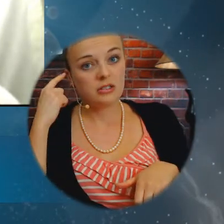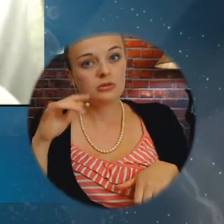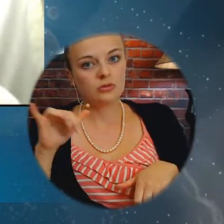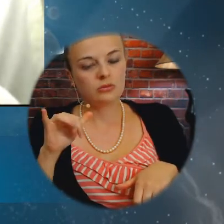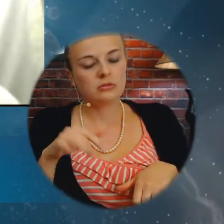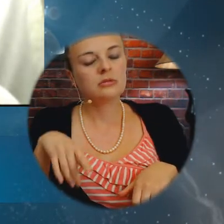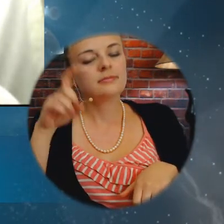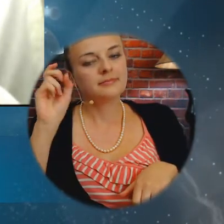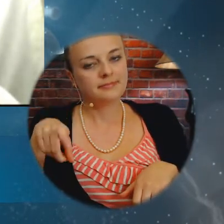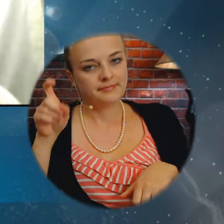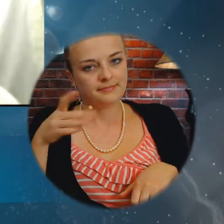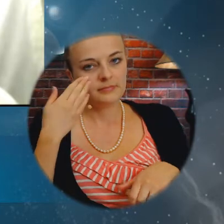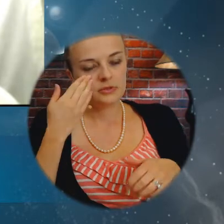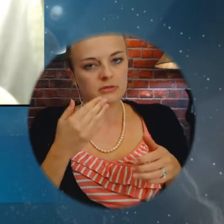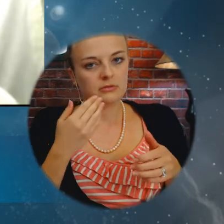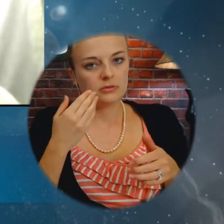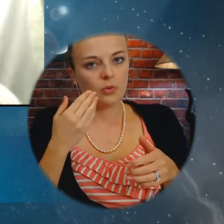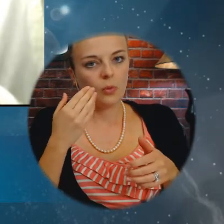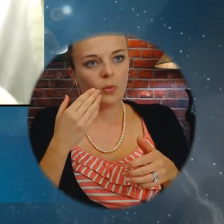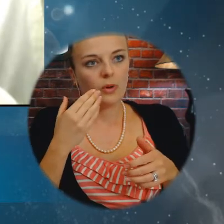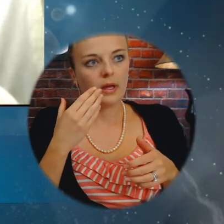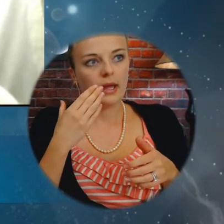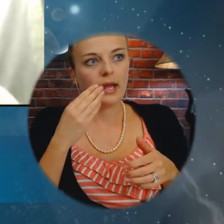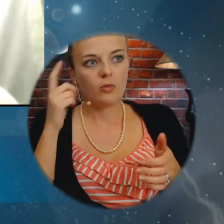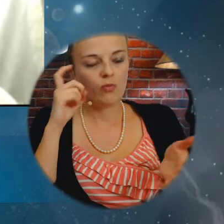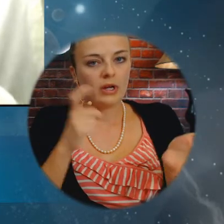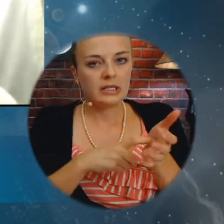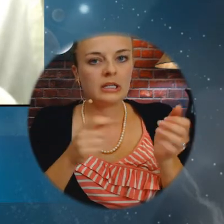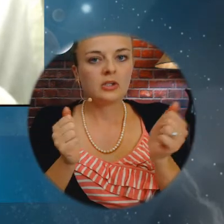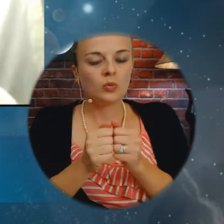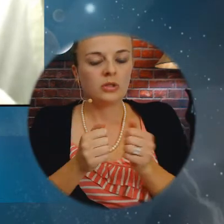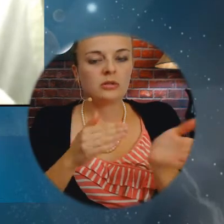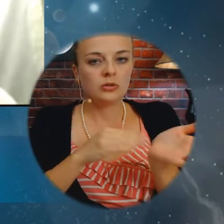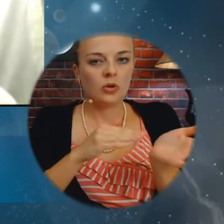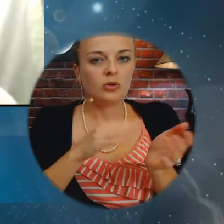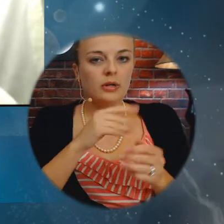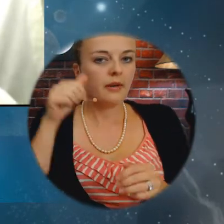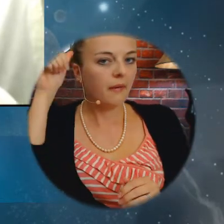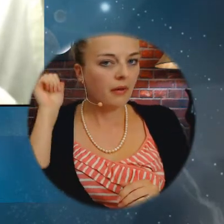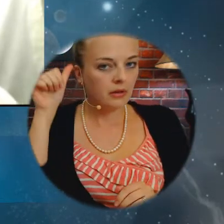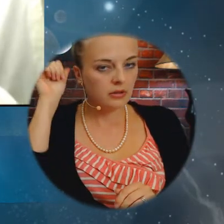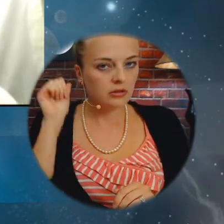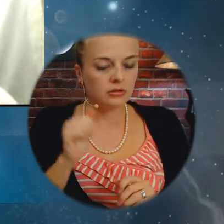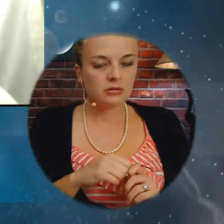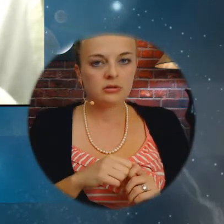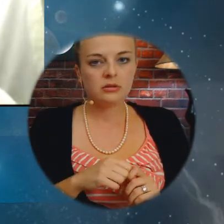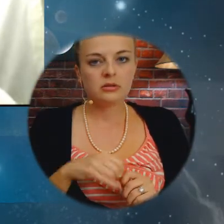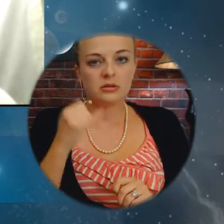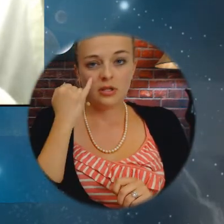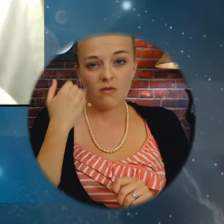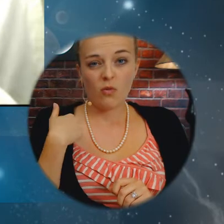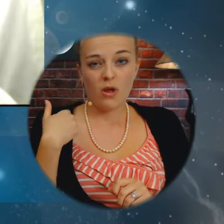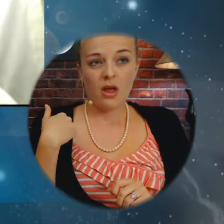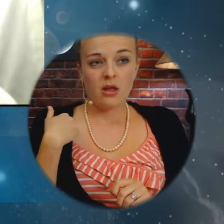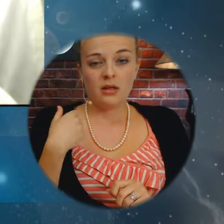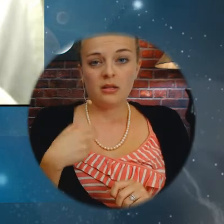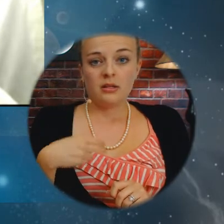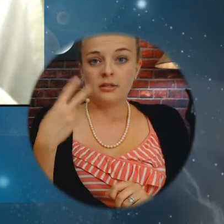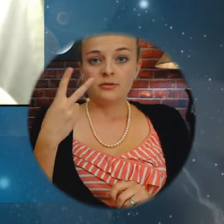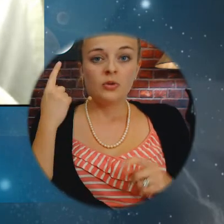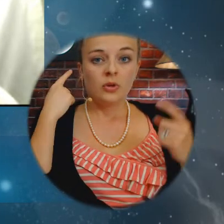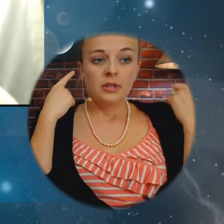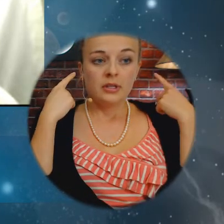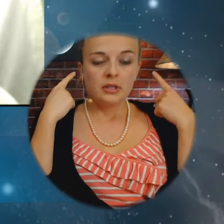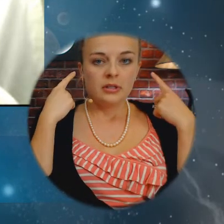is go see a doctor regarding that because that's what we call a red flag, hearing loss in one ear. But if it's hearing loss in two ears and it's either